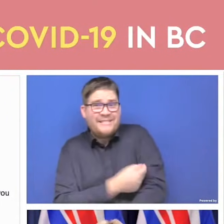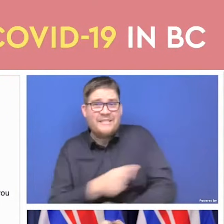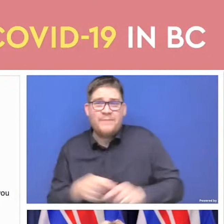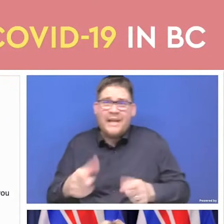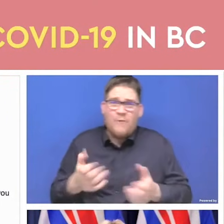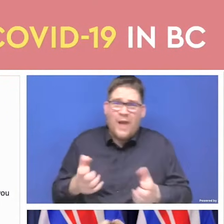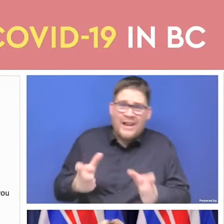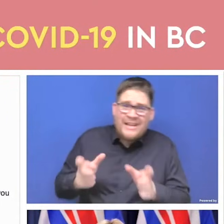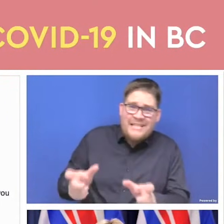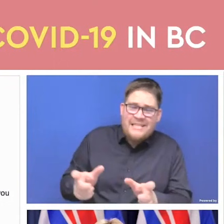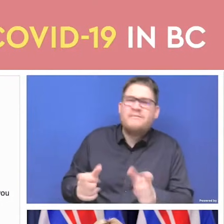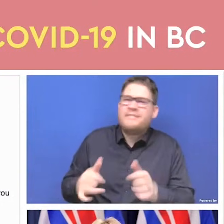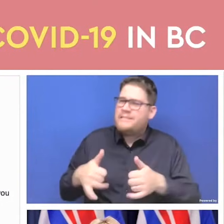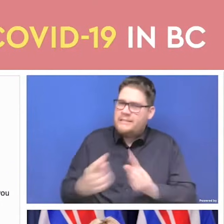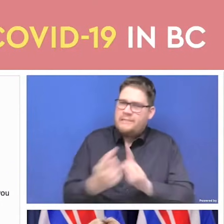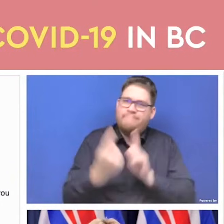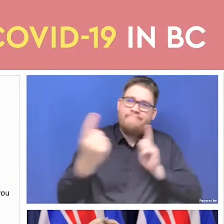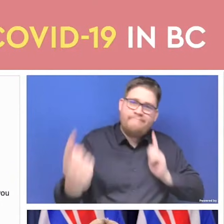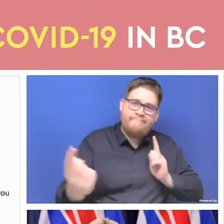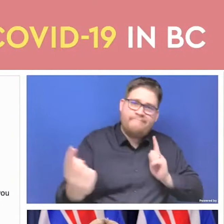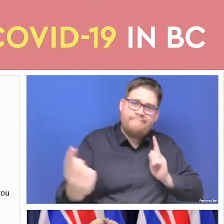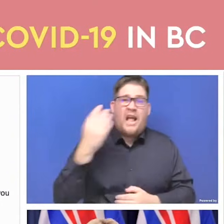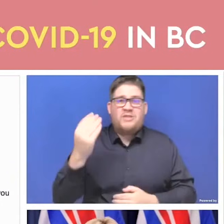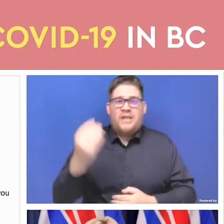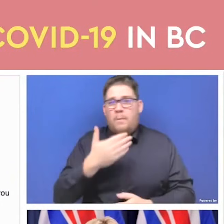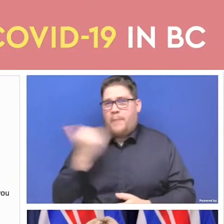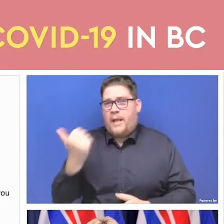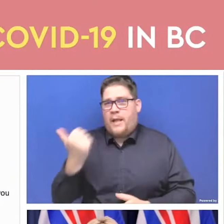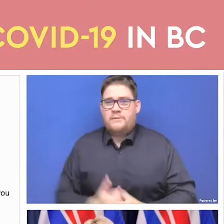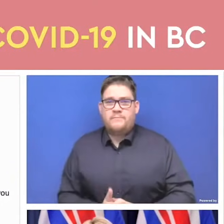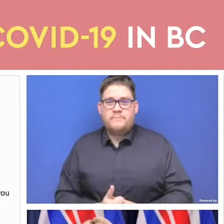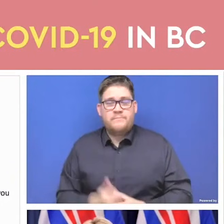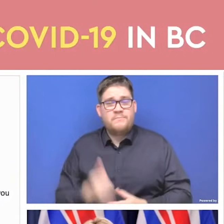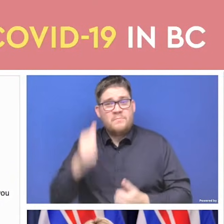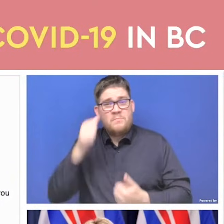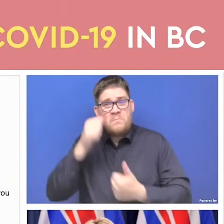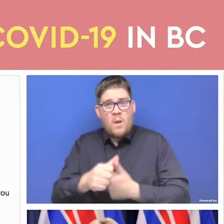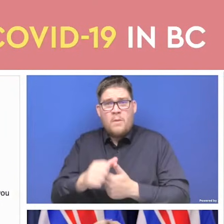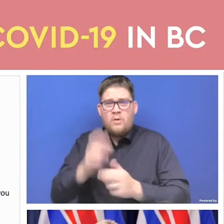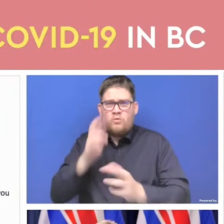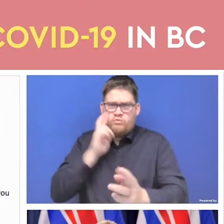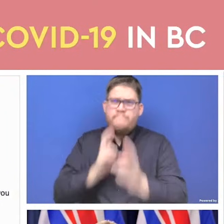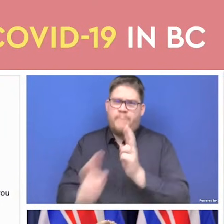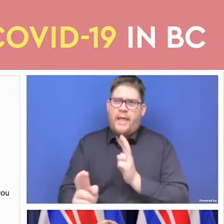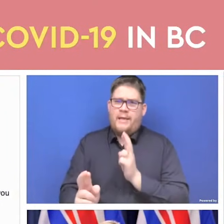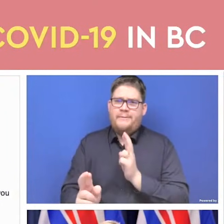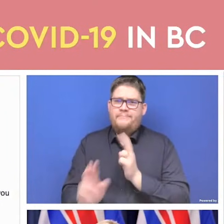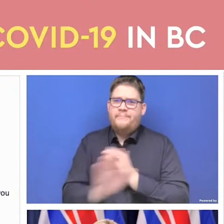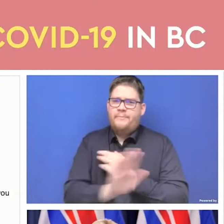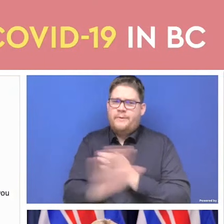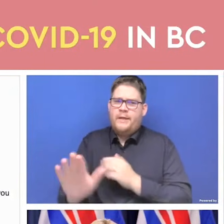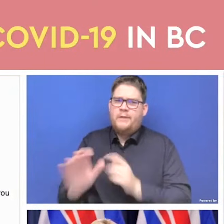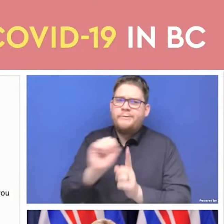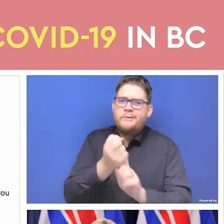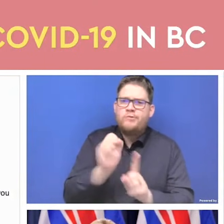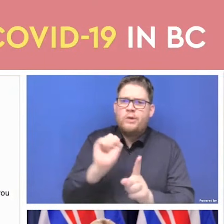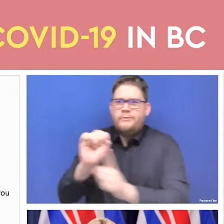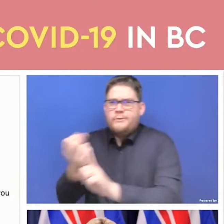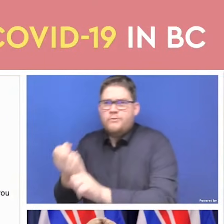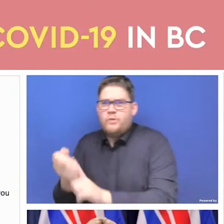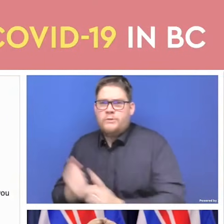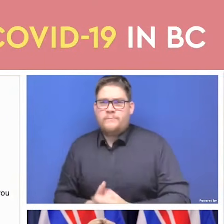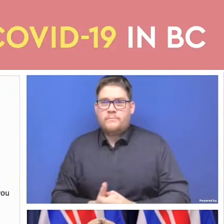consider everybody's situation when we're making these plans. And of course, we'll never have to stop washing our hands. That's